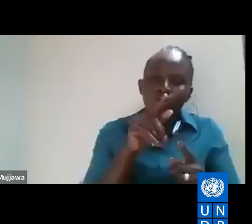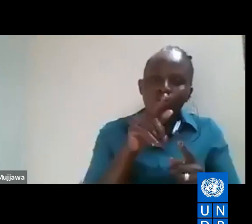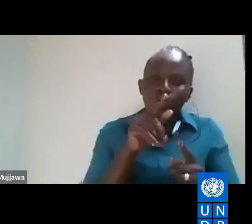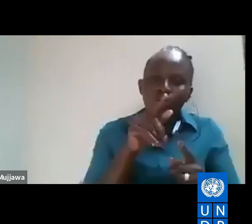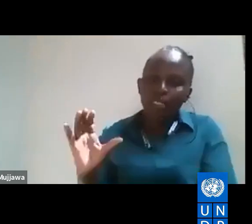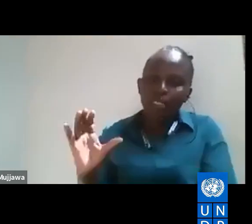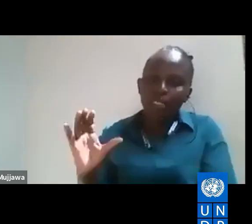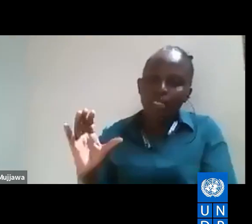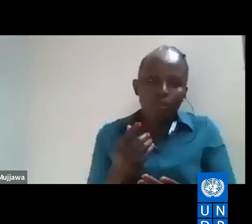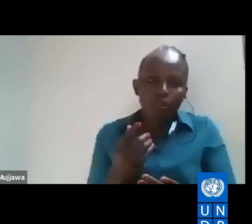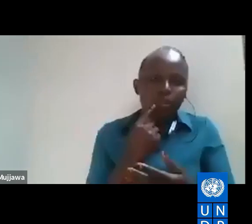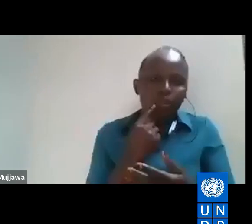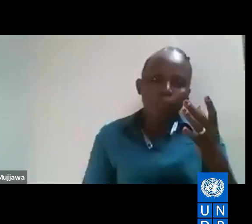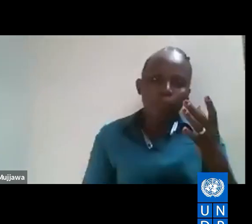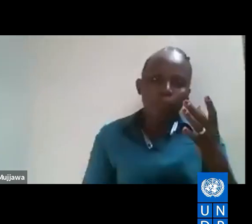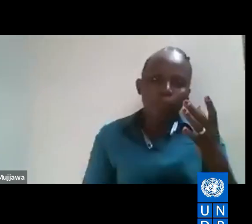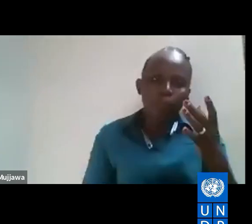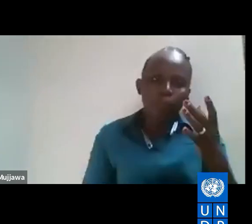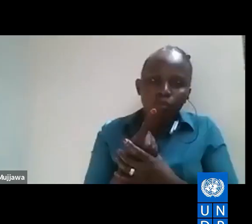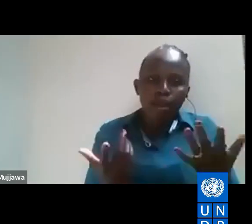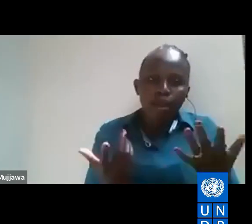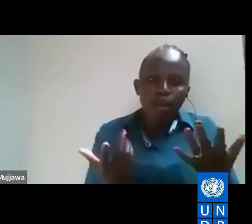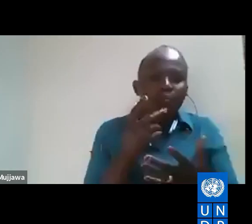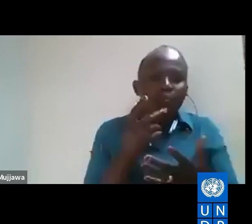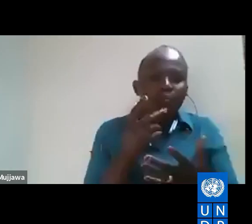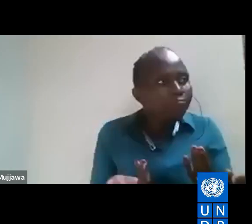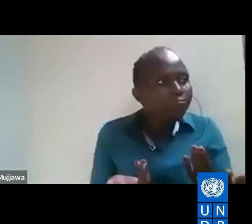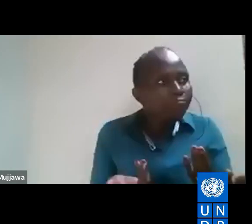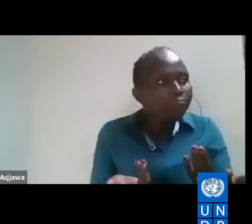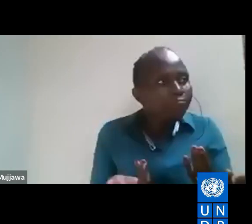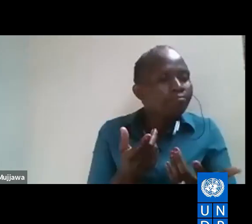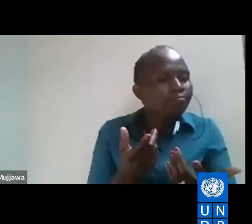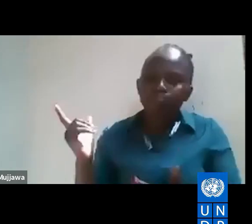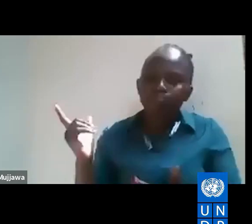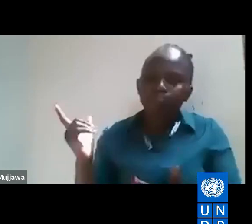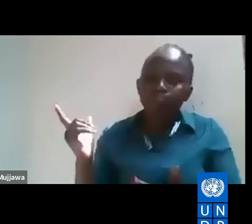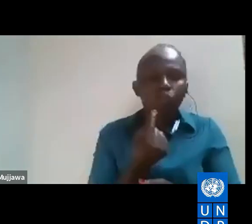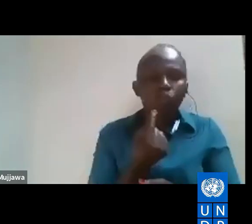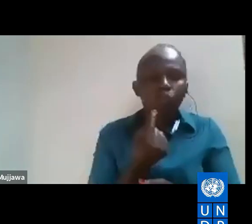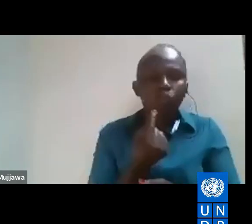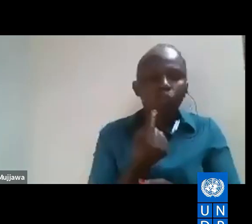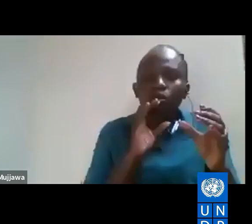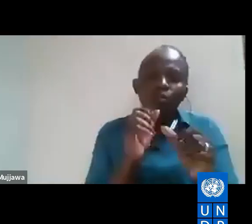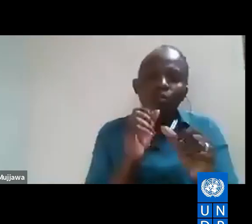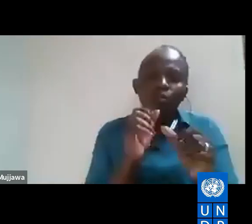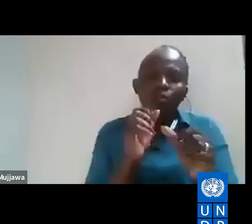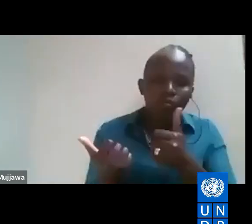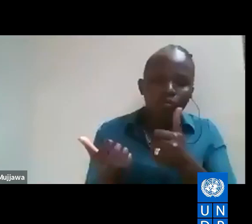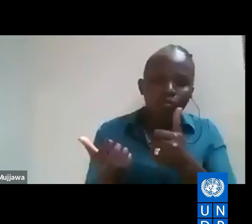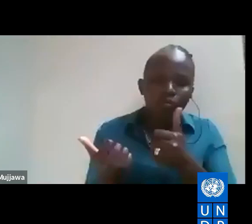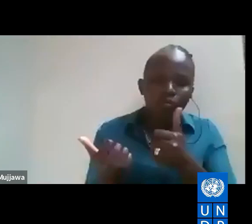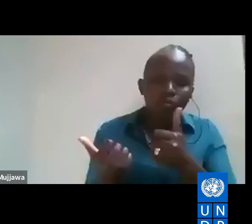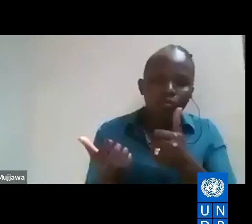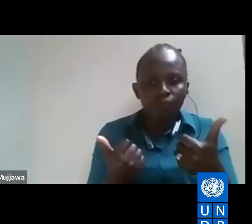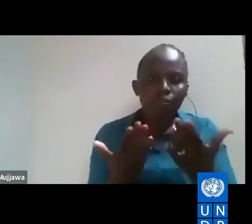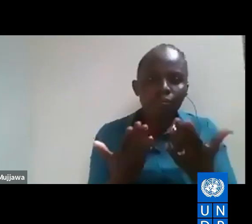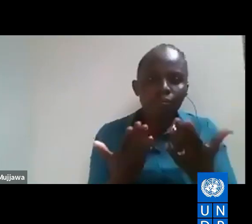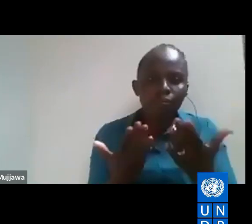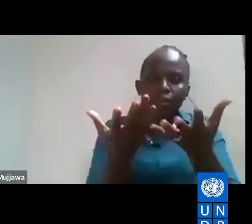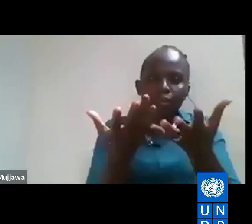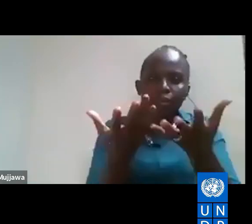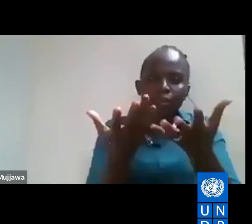where peers are just communicating amongst themselves, whether you're supplying, it doesn't matter what